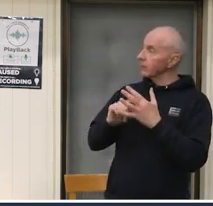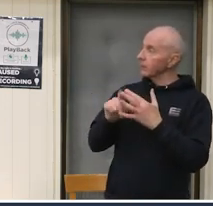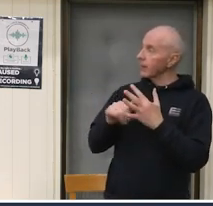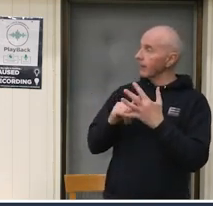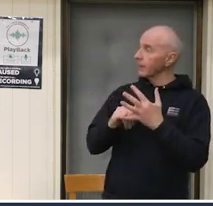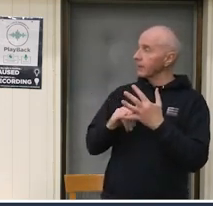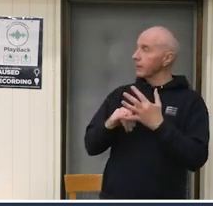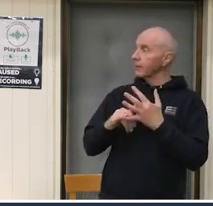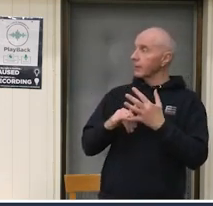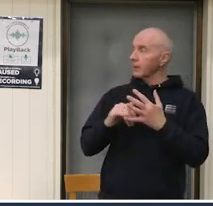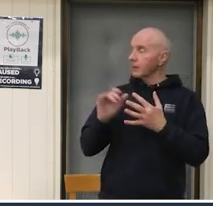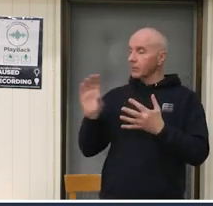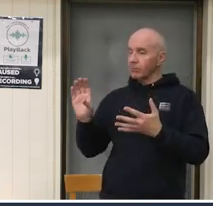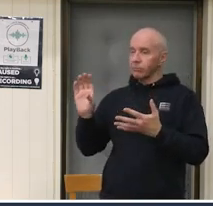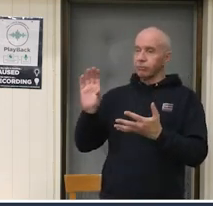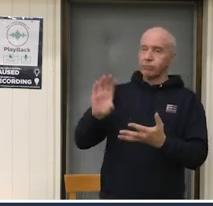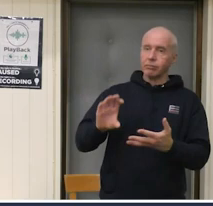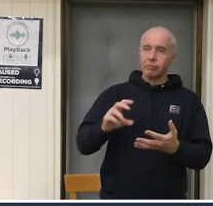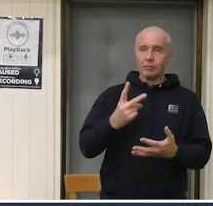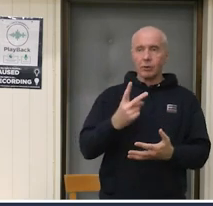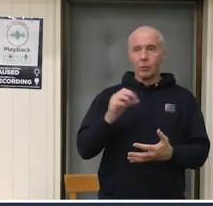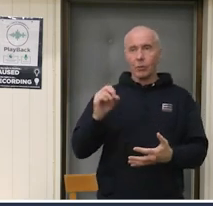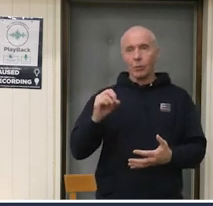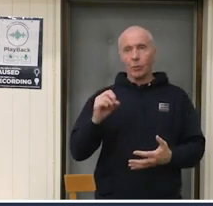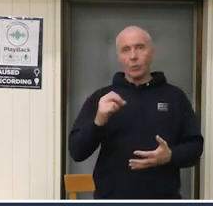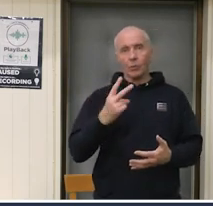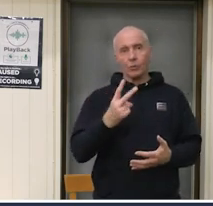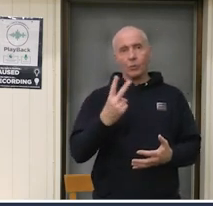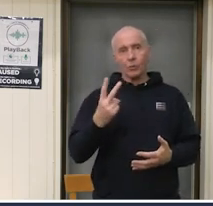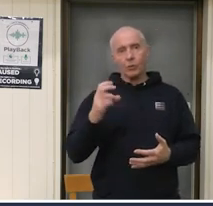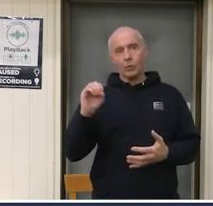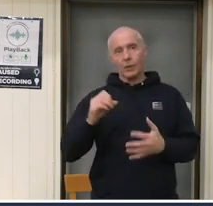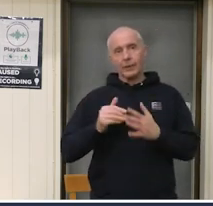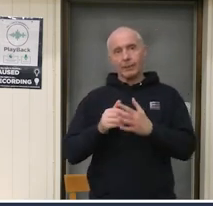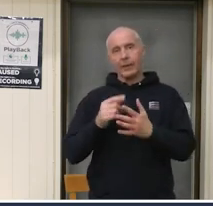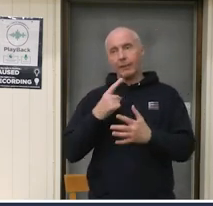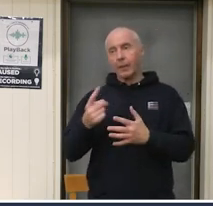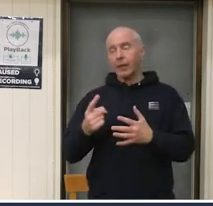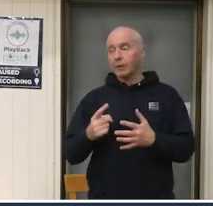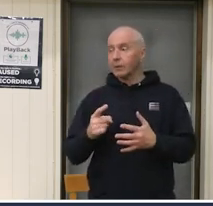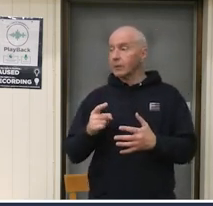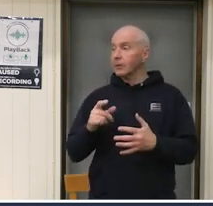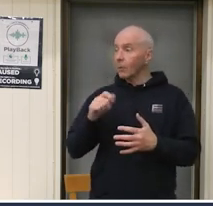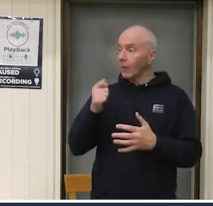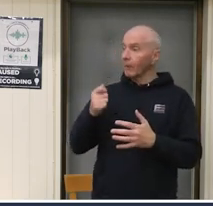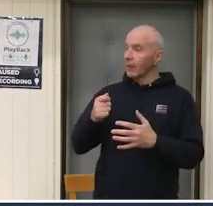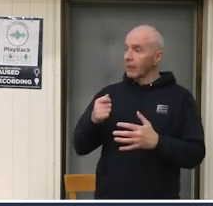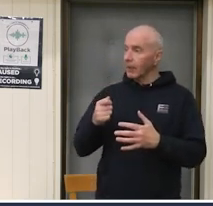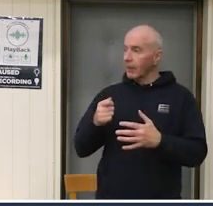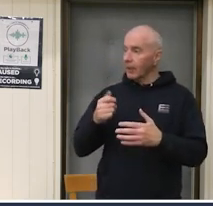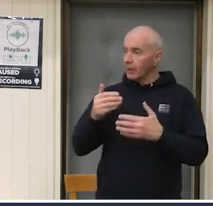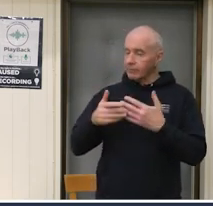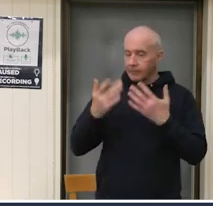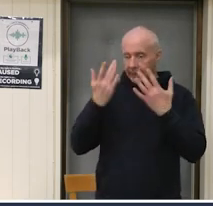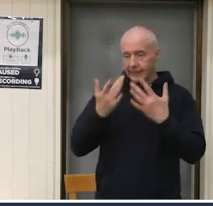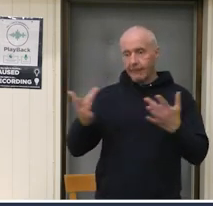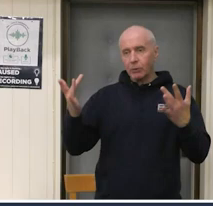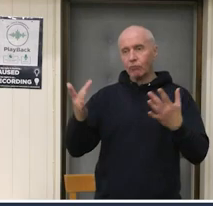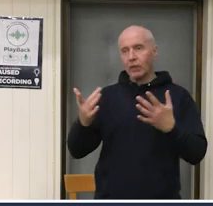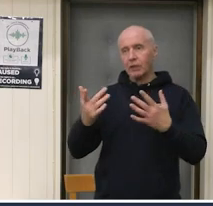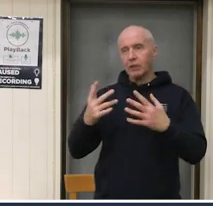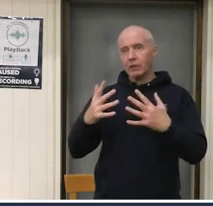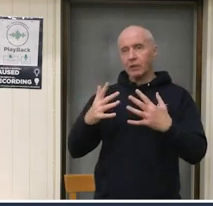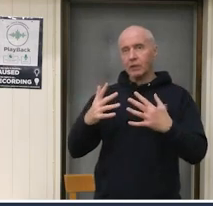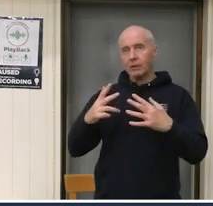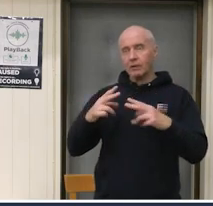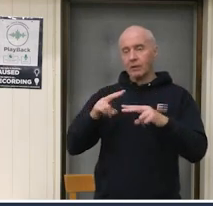something like £220 million. It's going to be a working fusion reactor, a demonstration fusion reactor based on